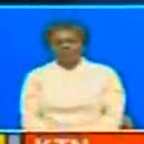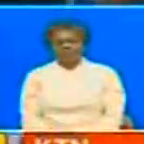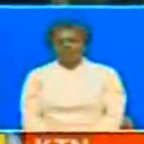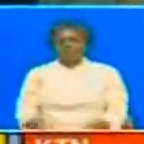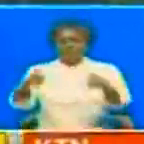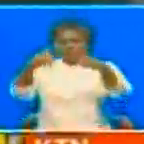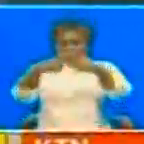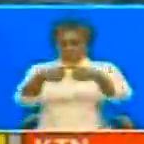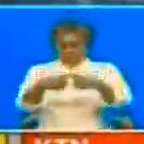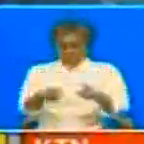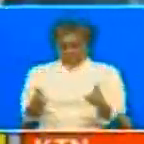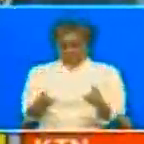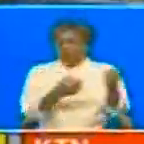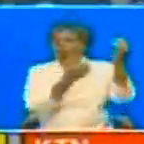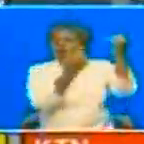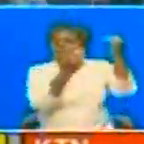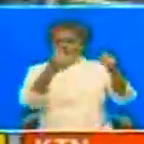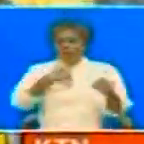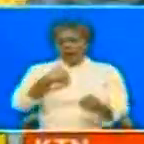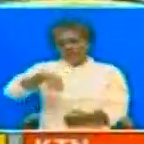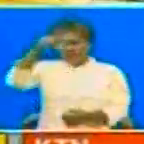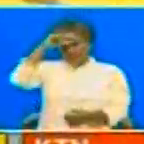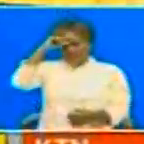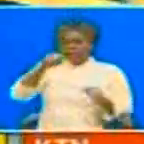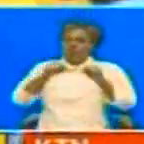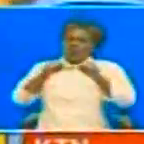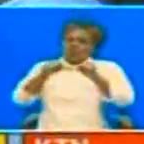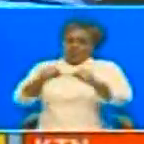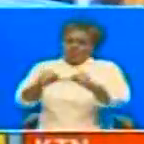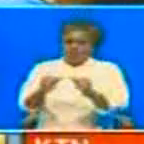Hata hivyo, ana matumaini makubwa kwa serikali itaingilia kati